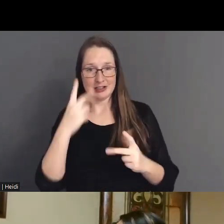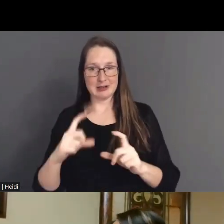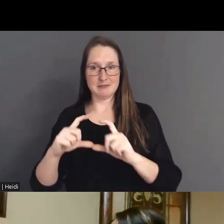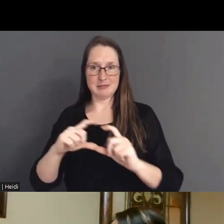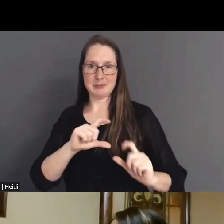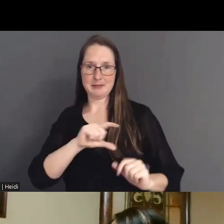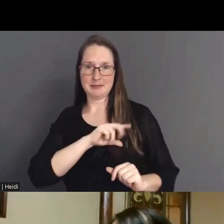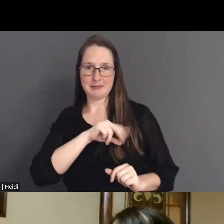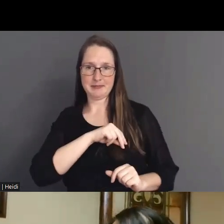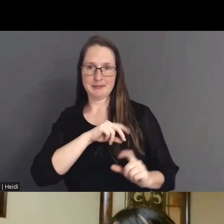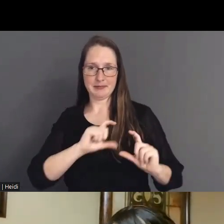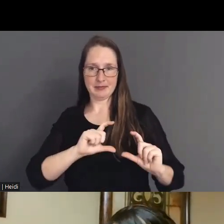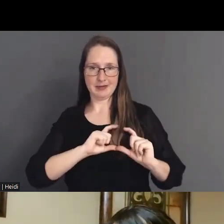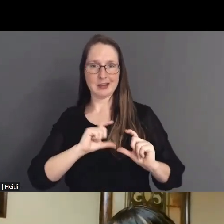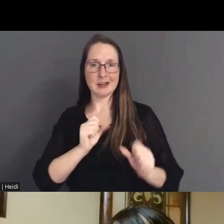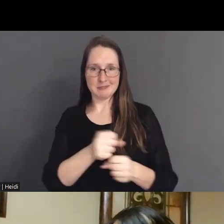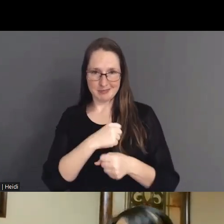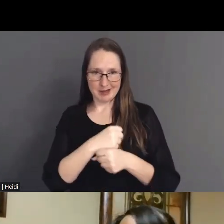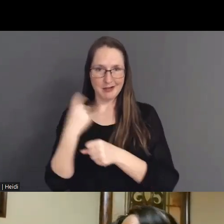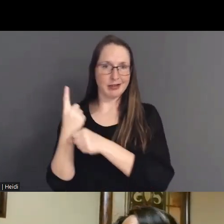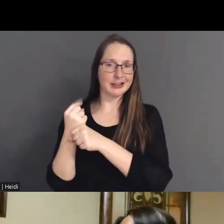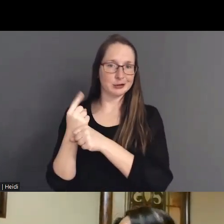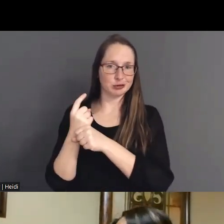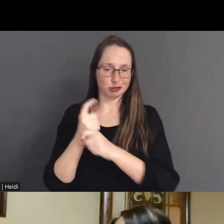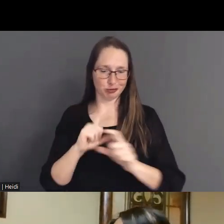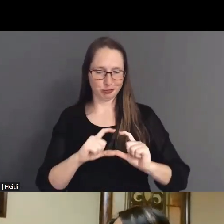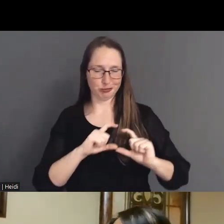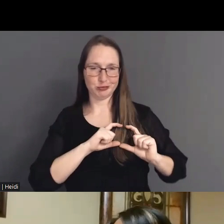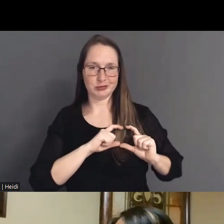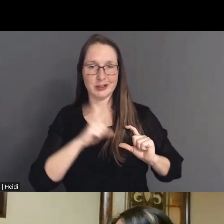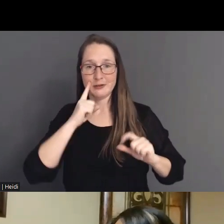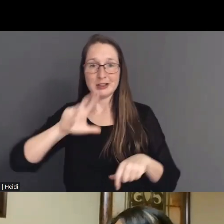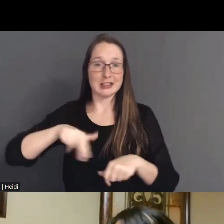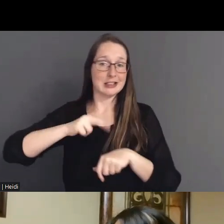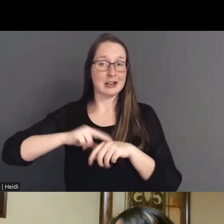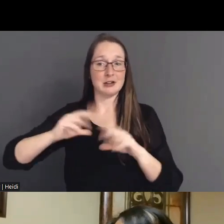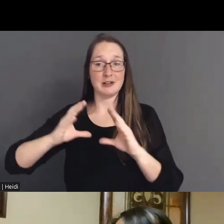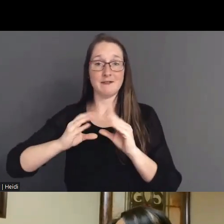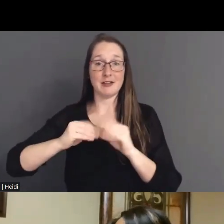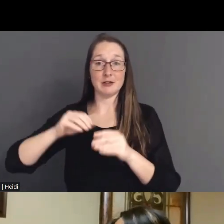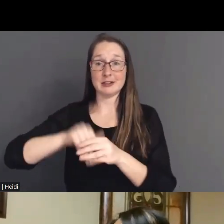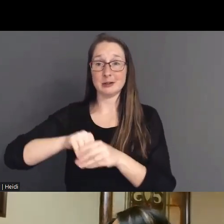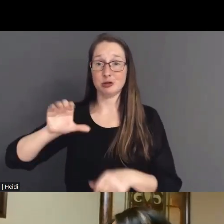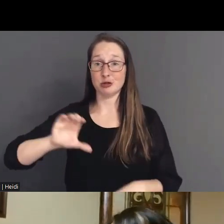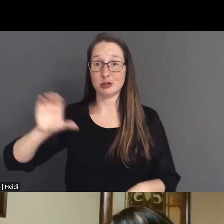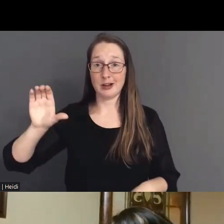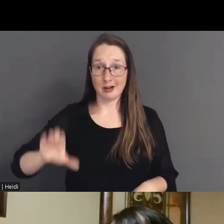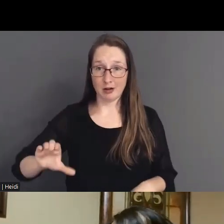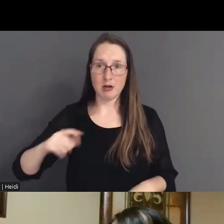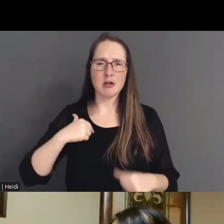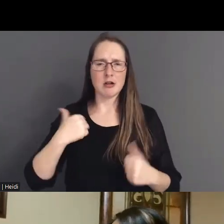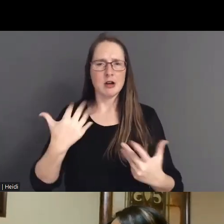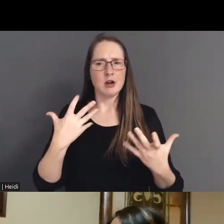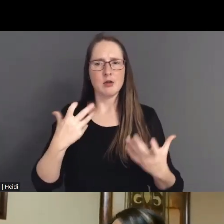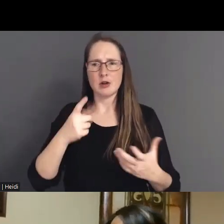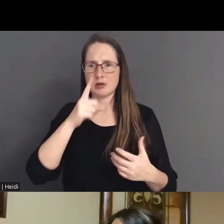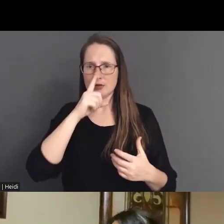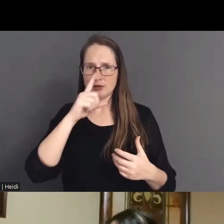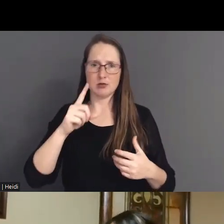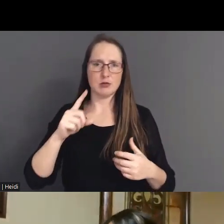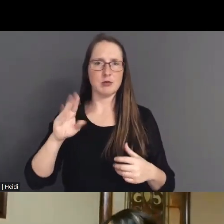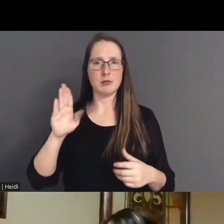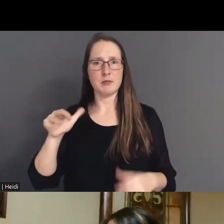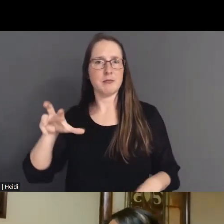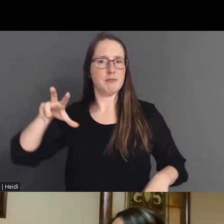this button made last year for the national conference in Chicago. I wanted it to be bold, and it's bold. It's